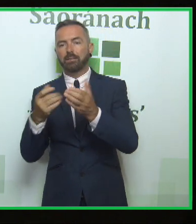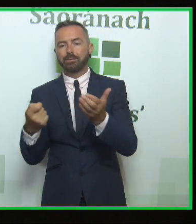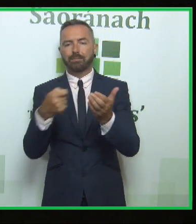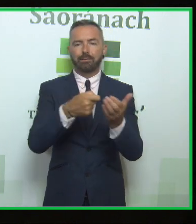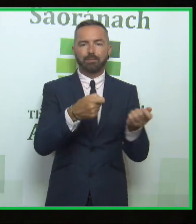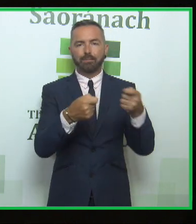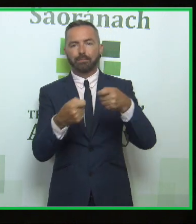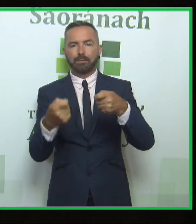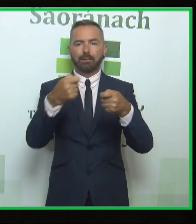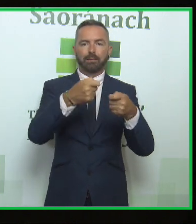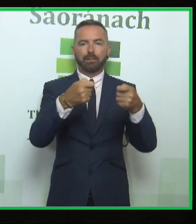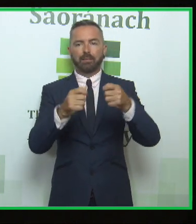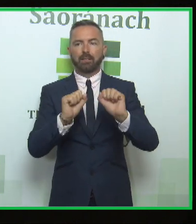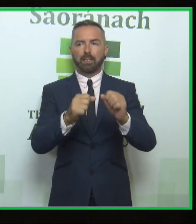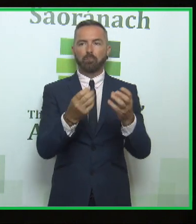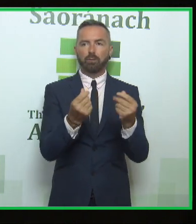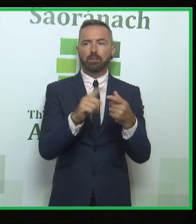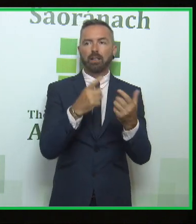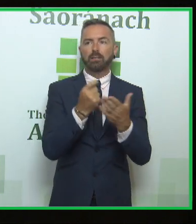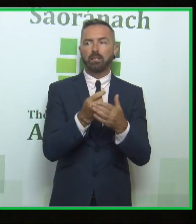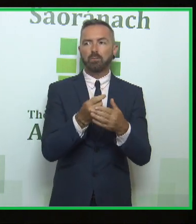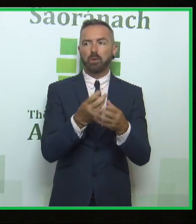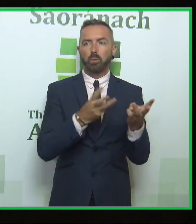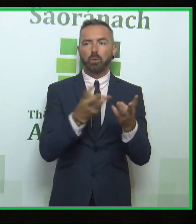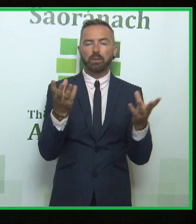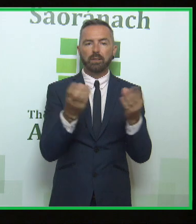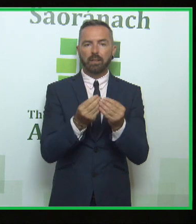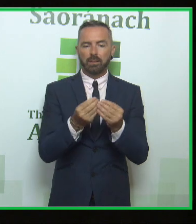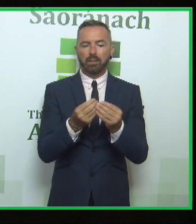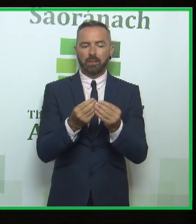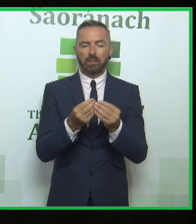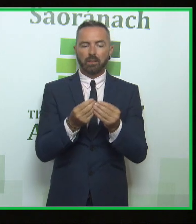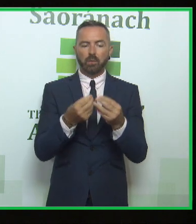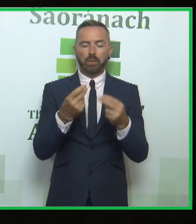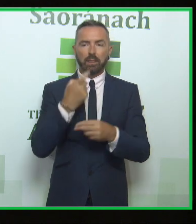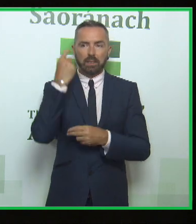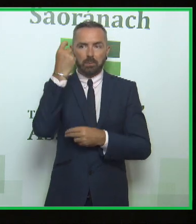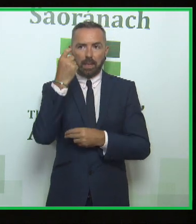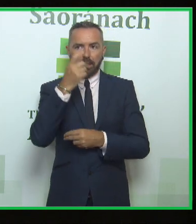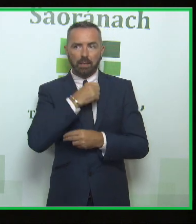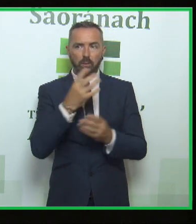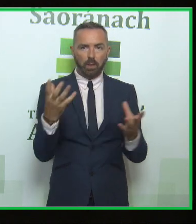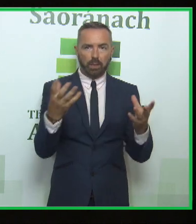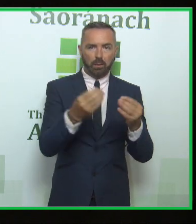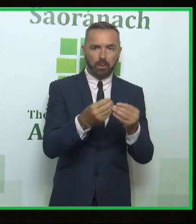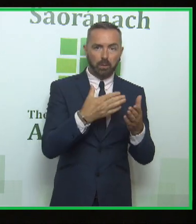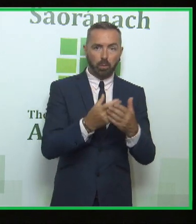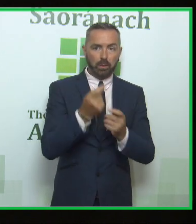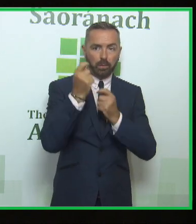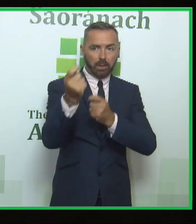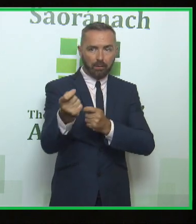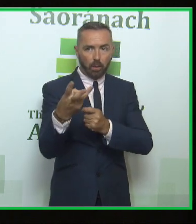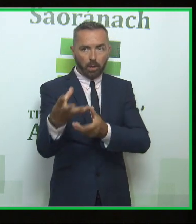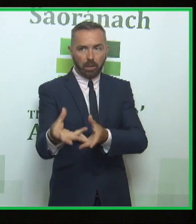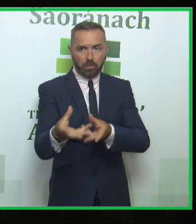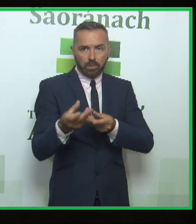resource, give time, and come together. And it is a speculate to accumulate, because what you give out, you will get back. So yes, it will immediately